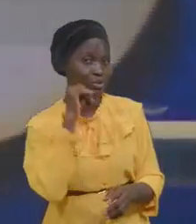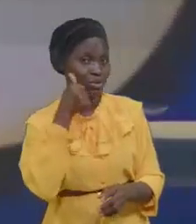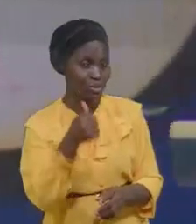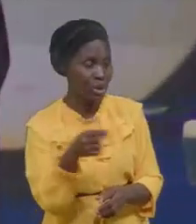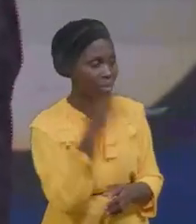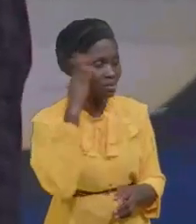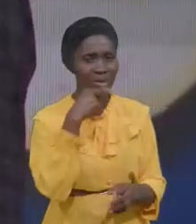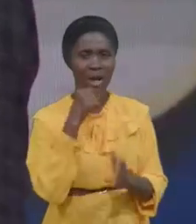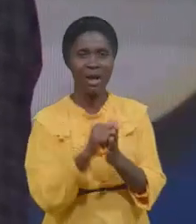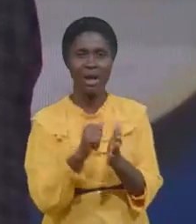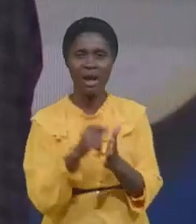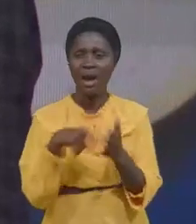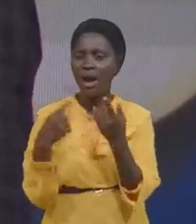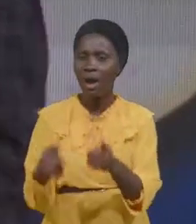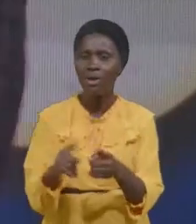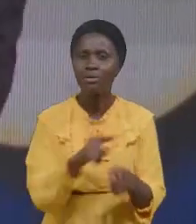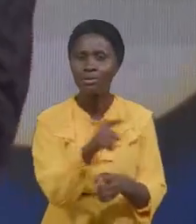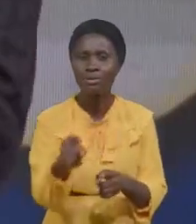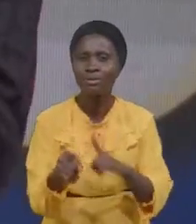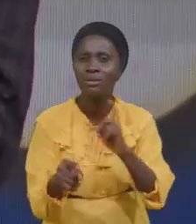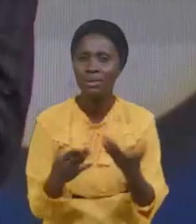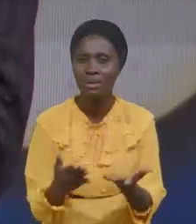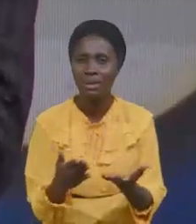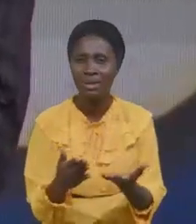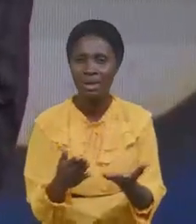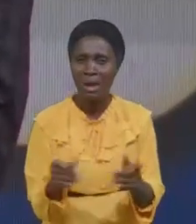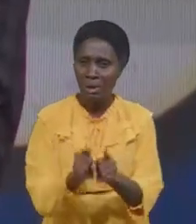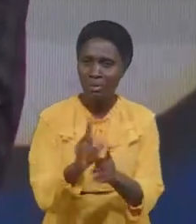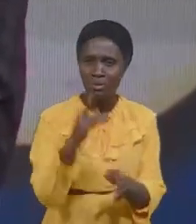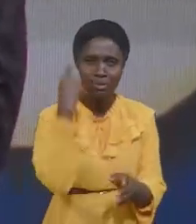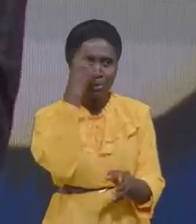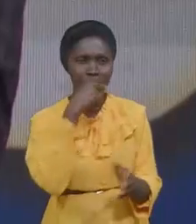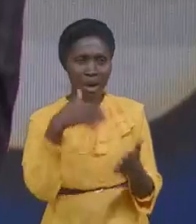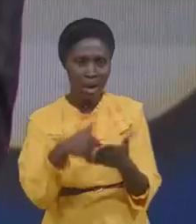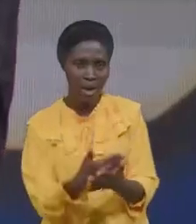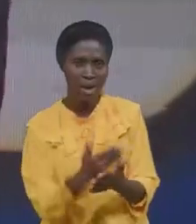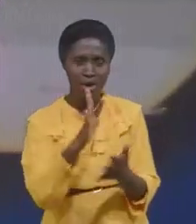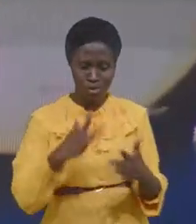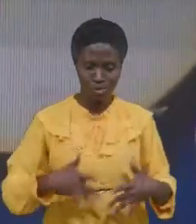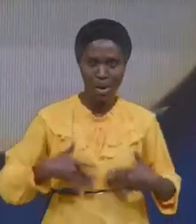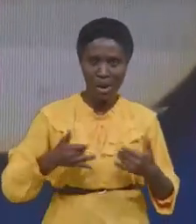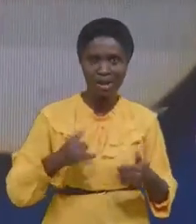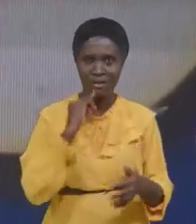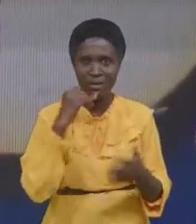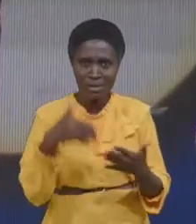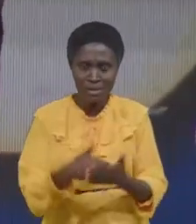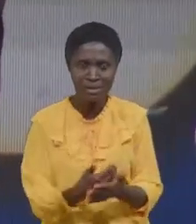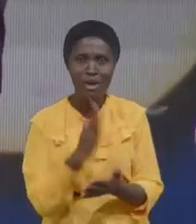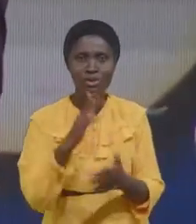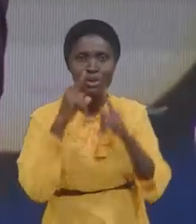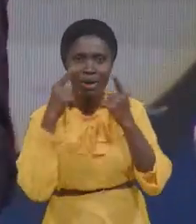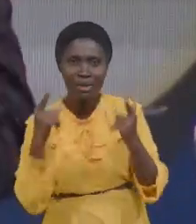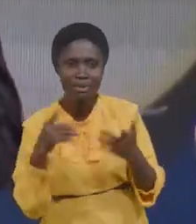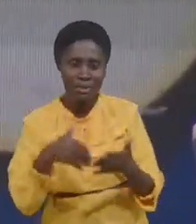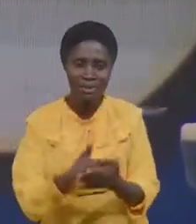say, what happened to you? Even your look is new. Your life is new. Your